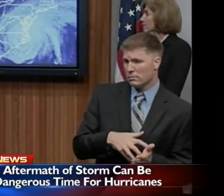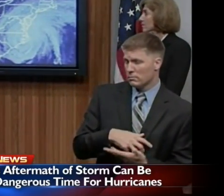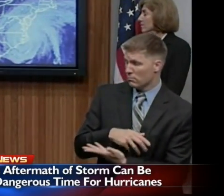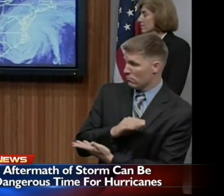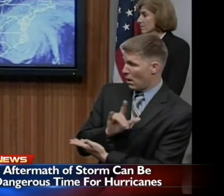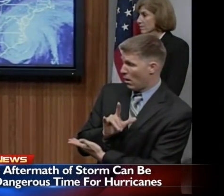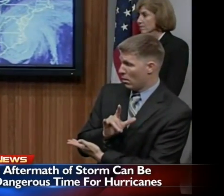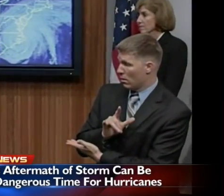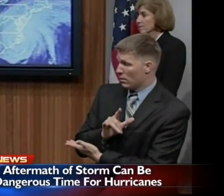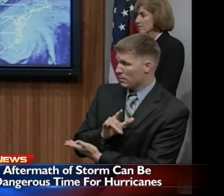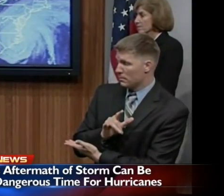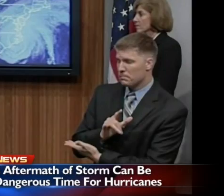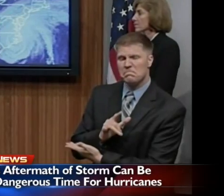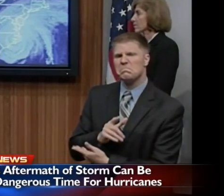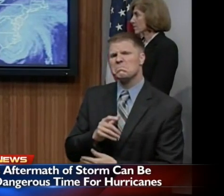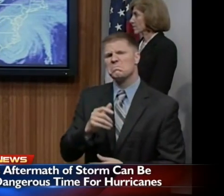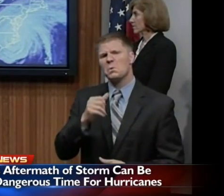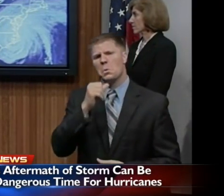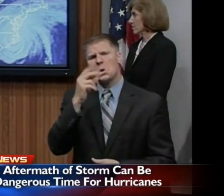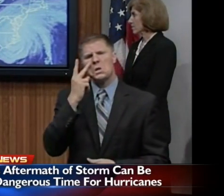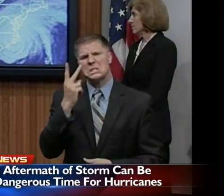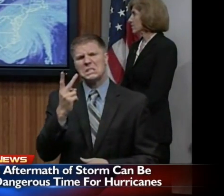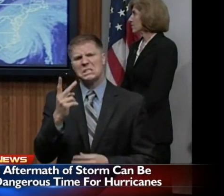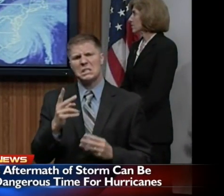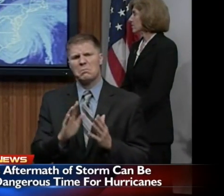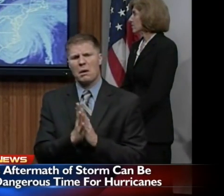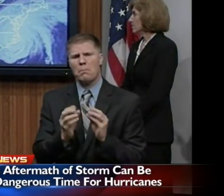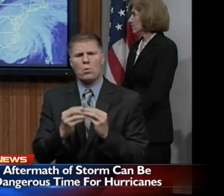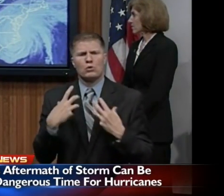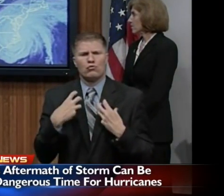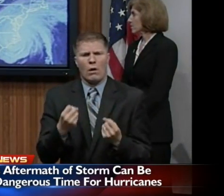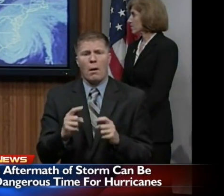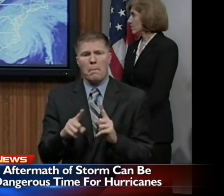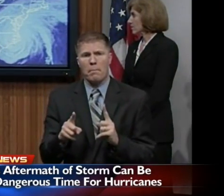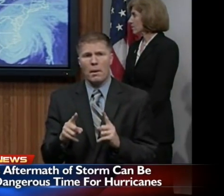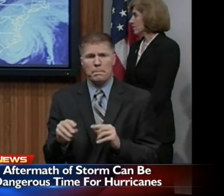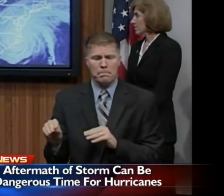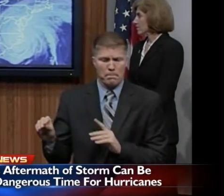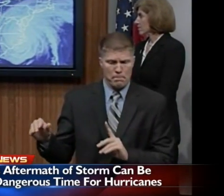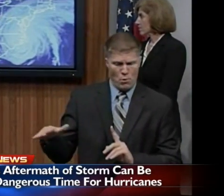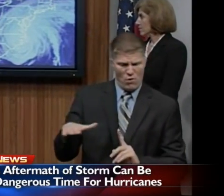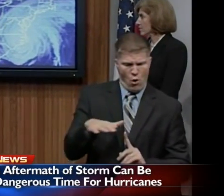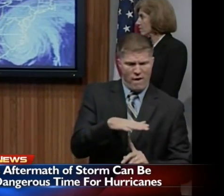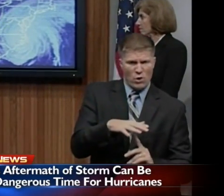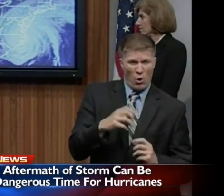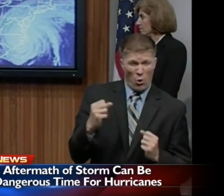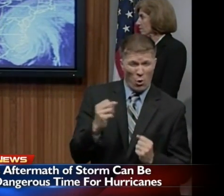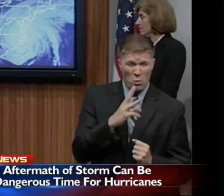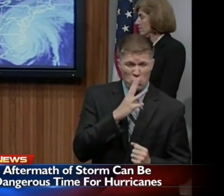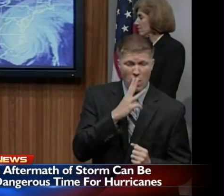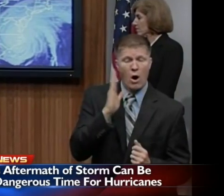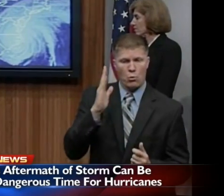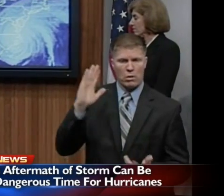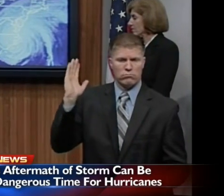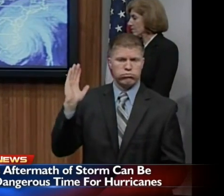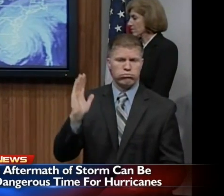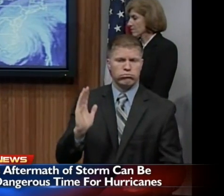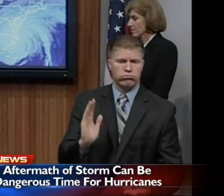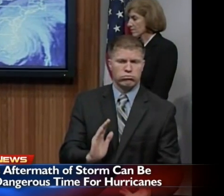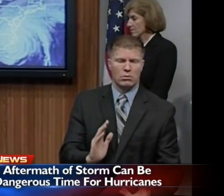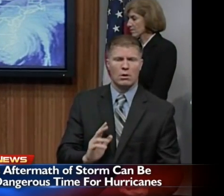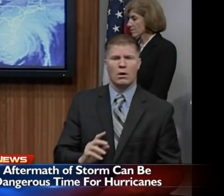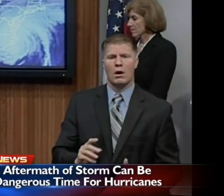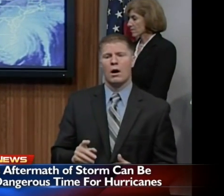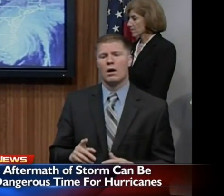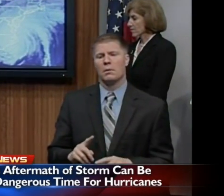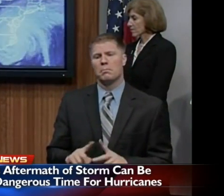We don't see it strengthening anymore. The proximity to land. You've been listening to a live news conference from FEMA headquarters in Washington, led